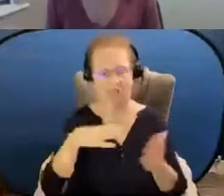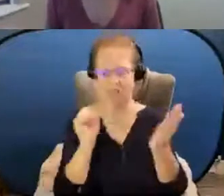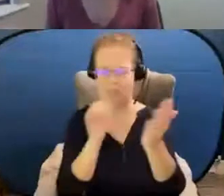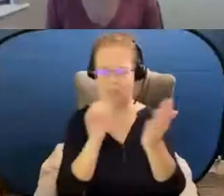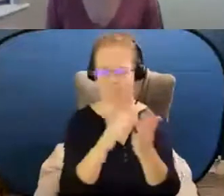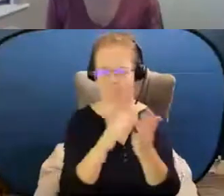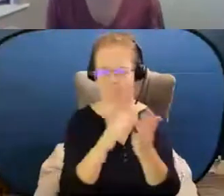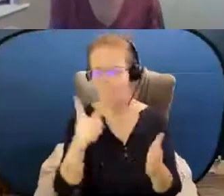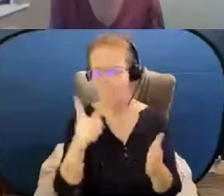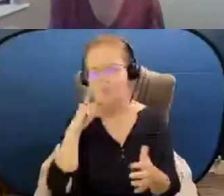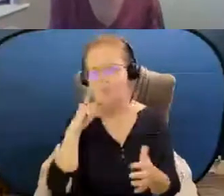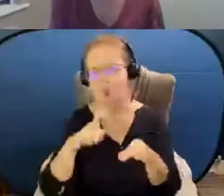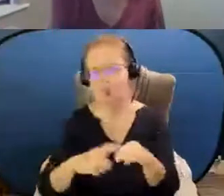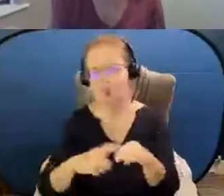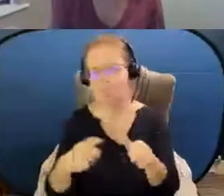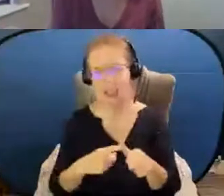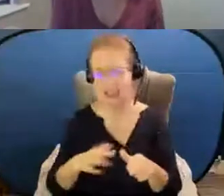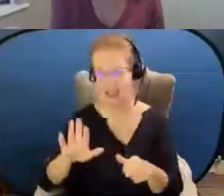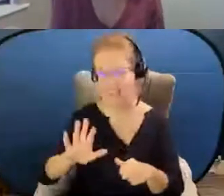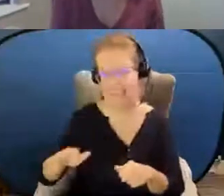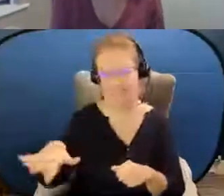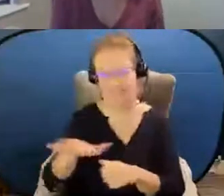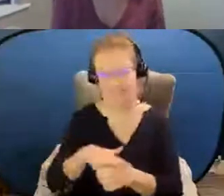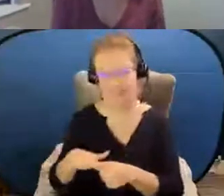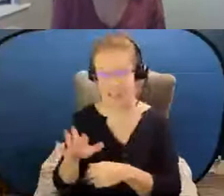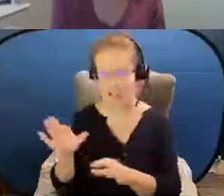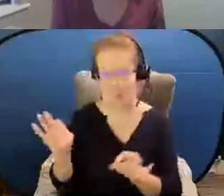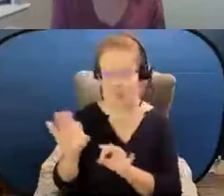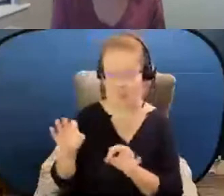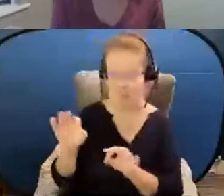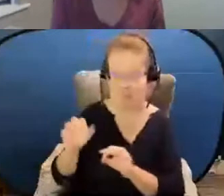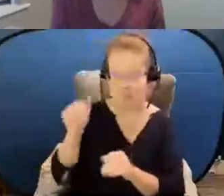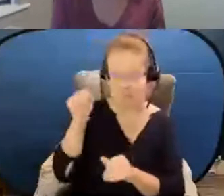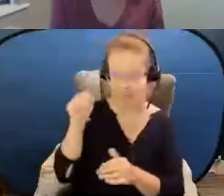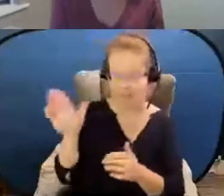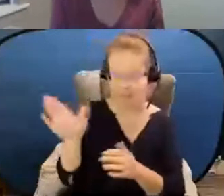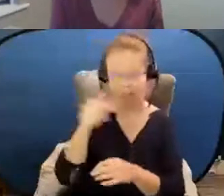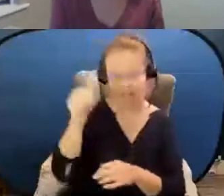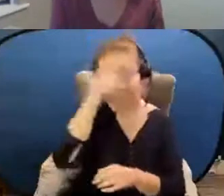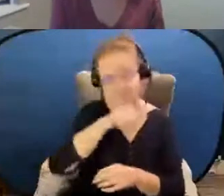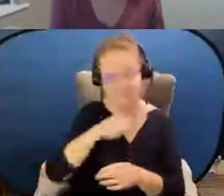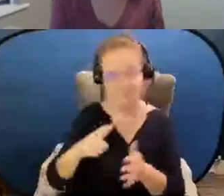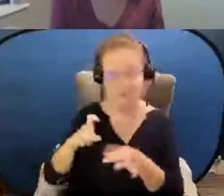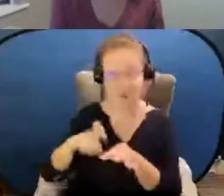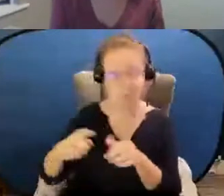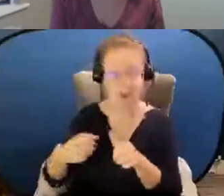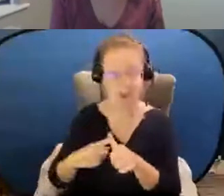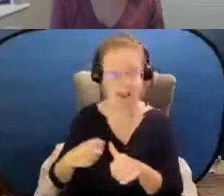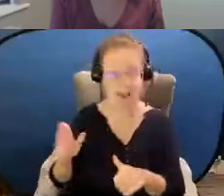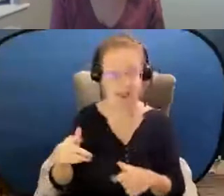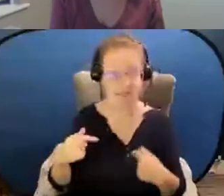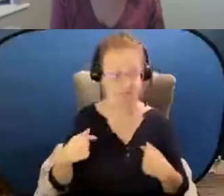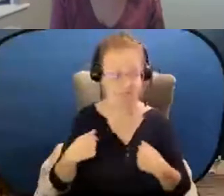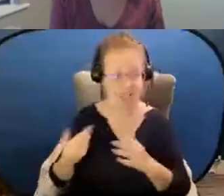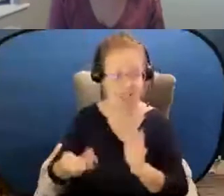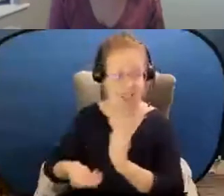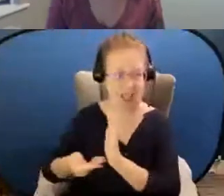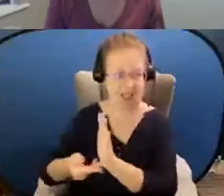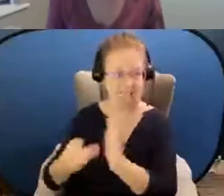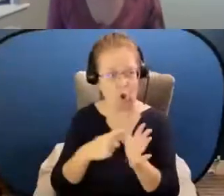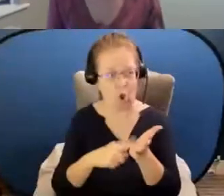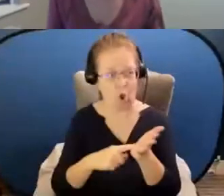QA side, not everyone's an expert in QAing this, but a lot of us could, you know, easily QA, hey, did we add in alt